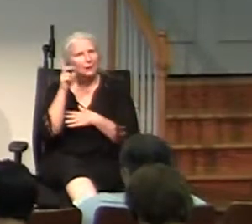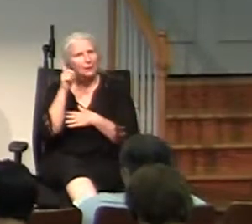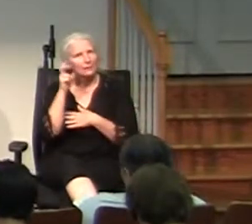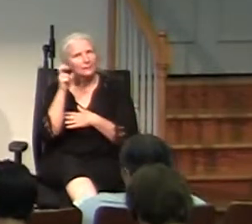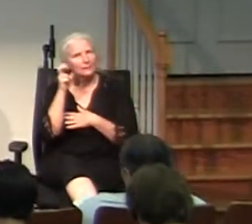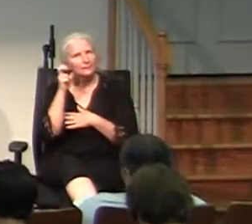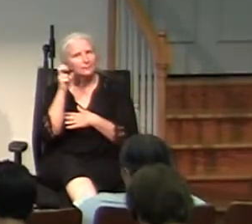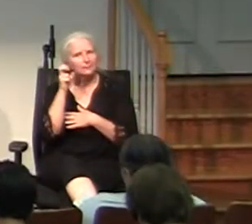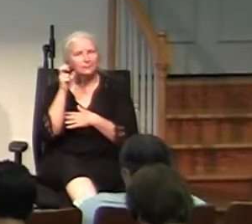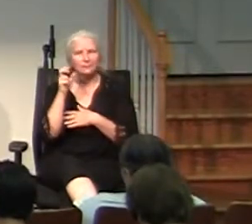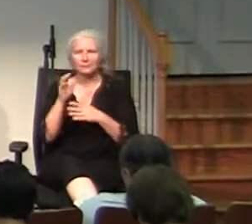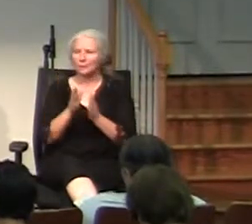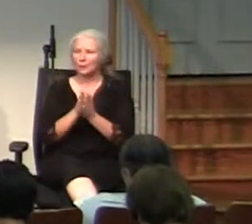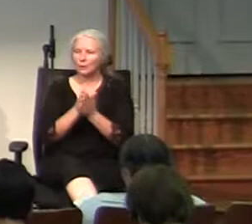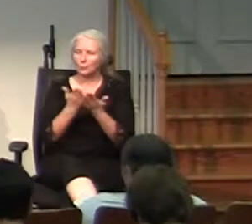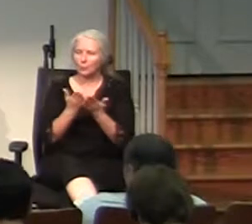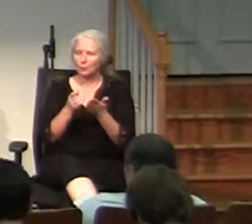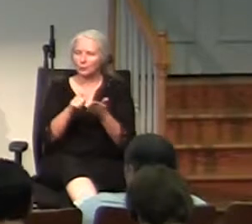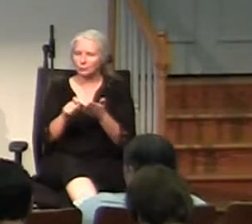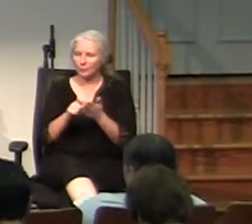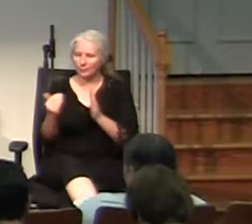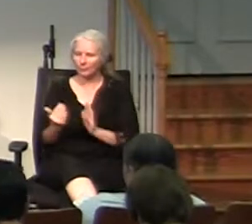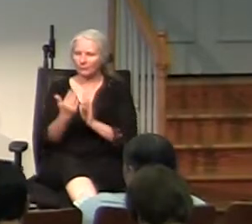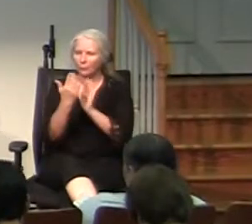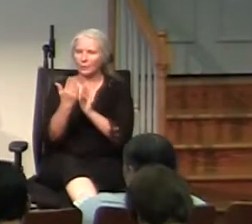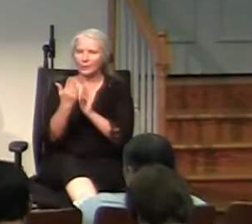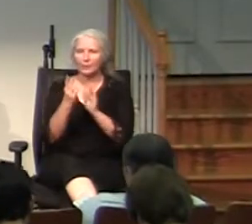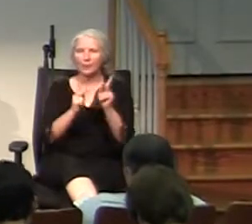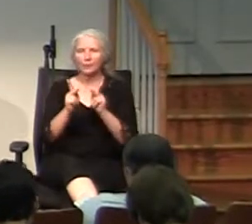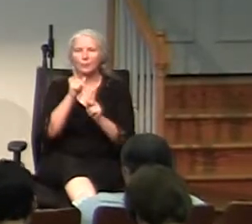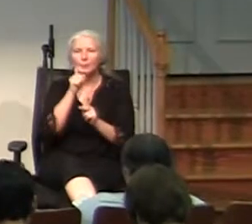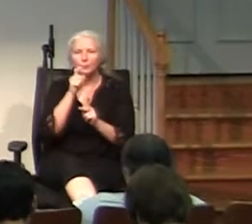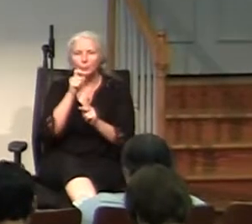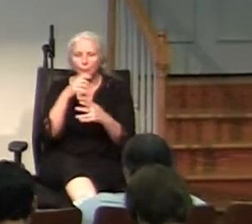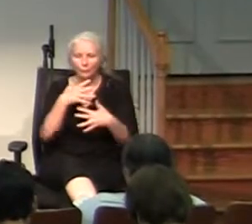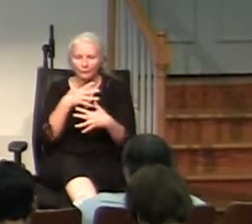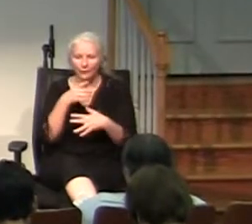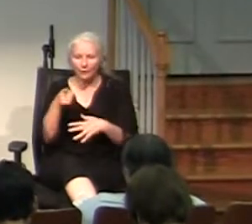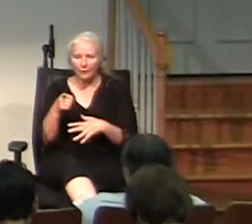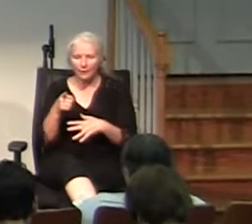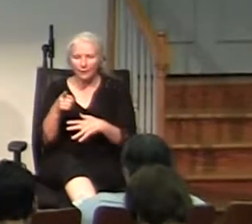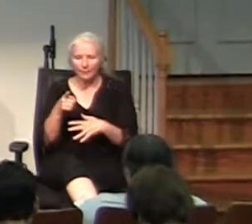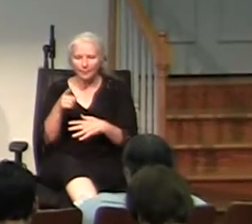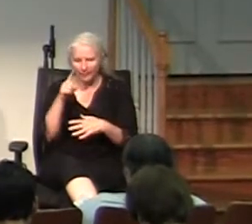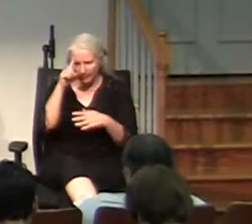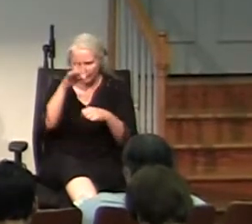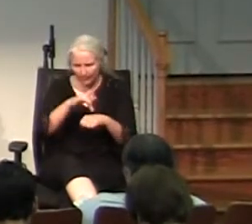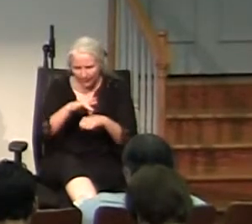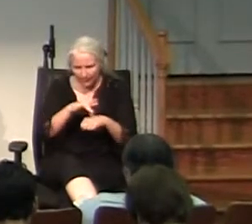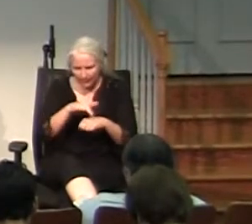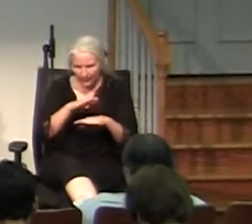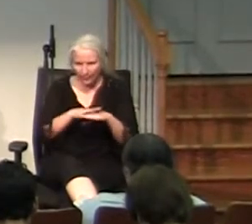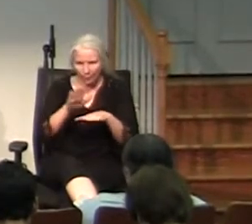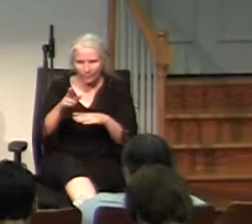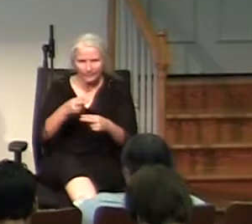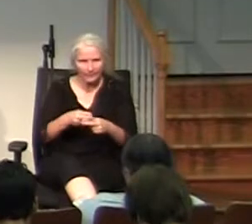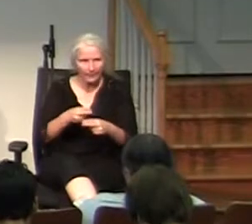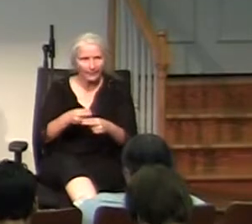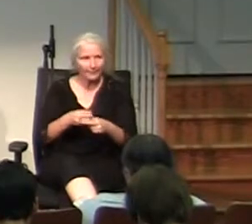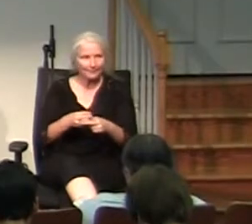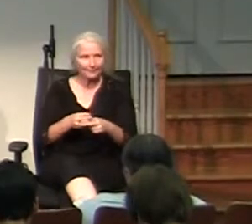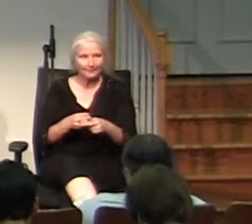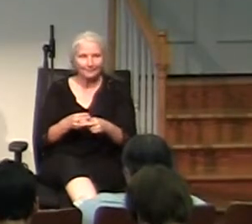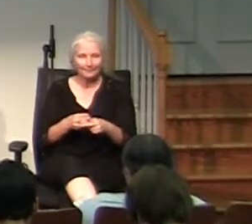written before him for those who fear the Lord and who meditate on his name. They shall be mine, says the Lord of hosts, on the